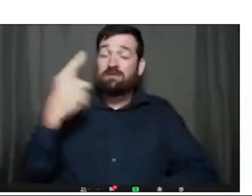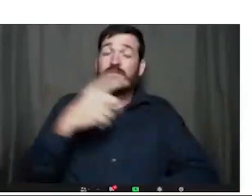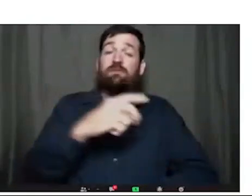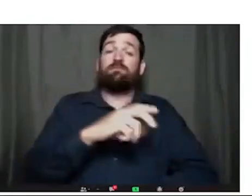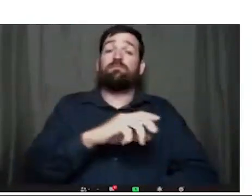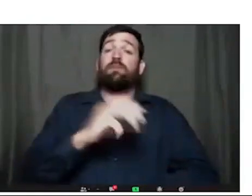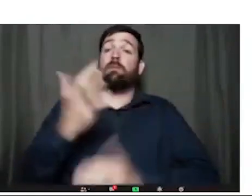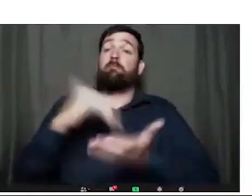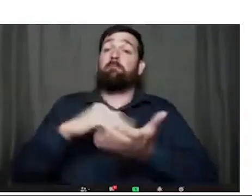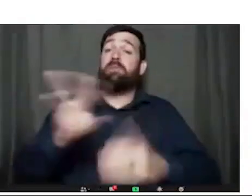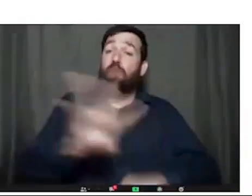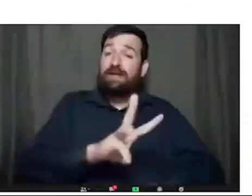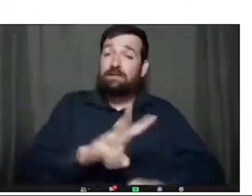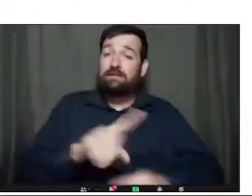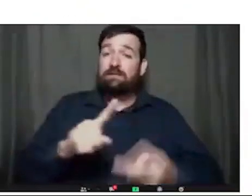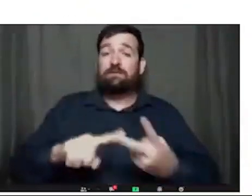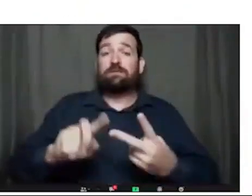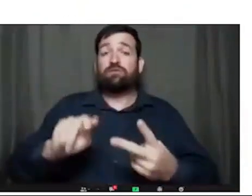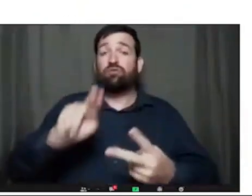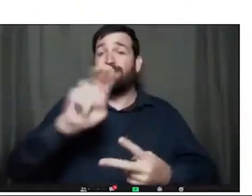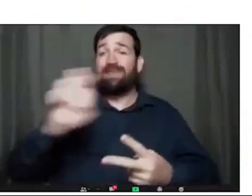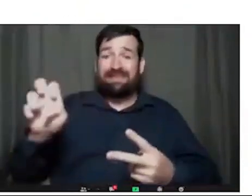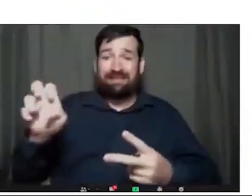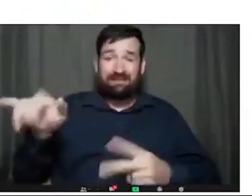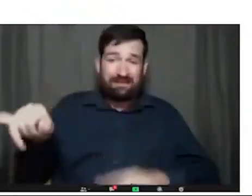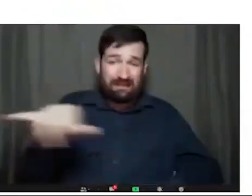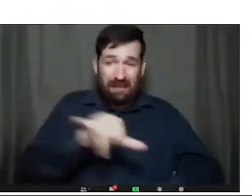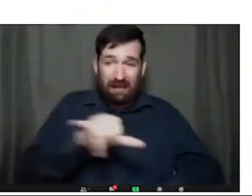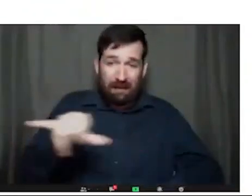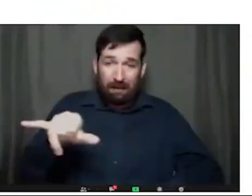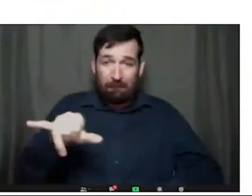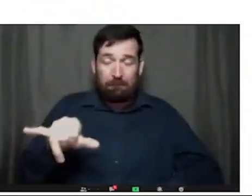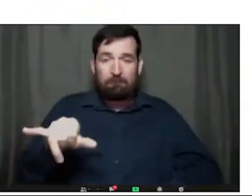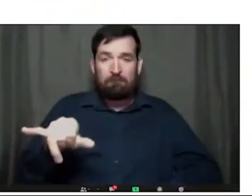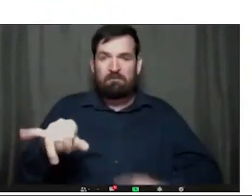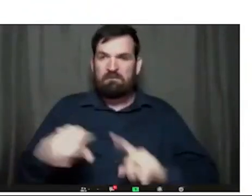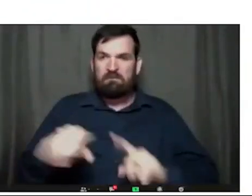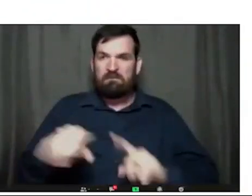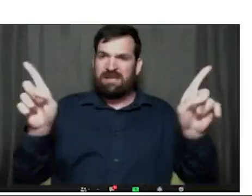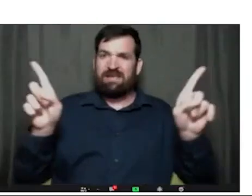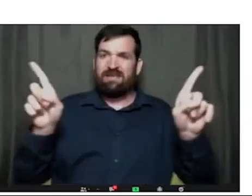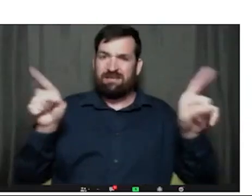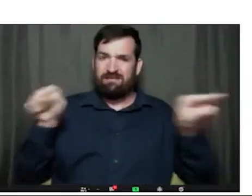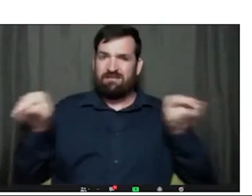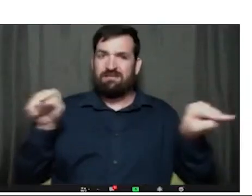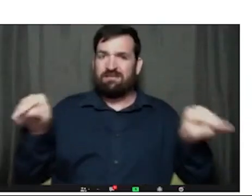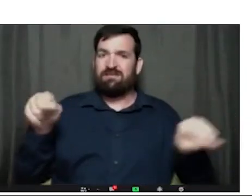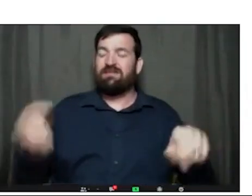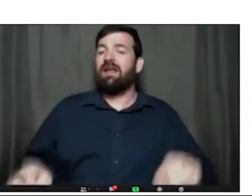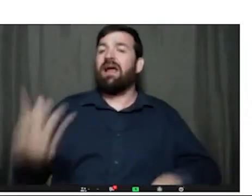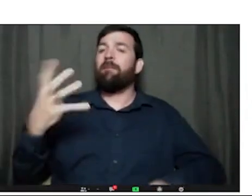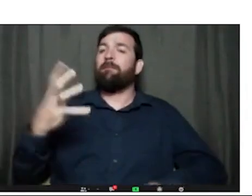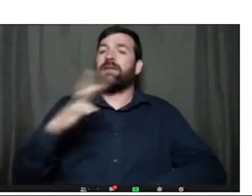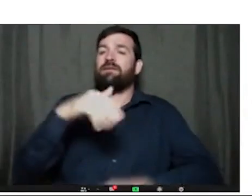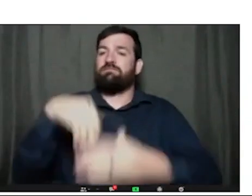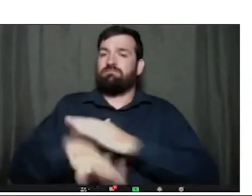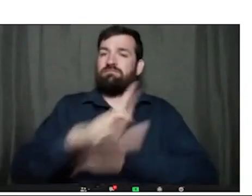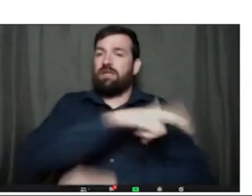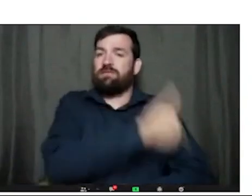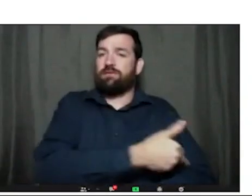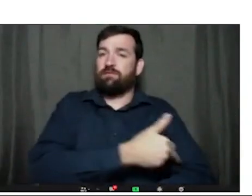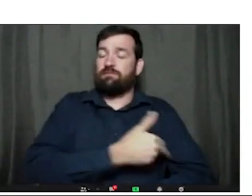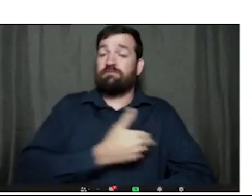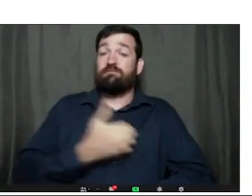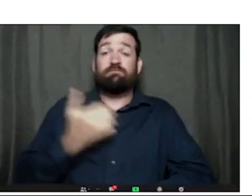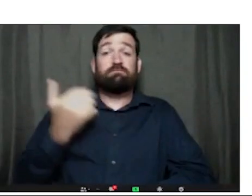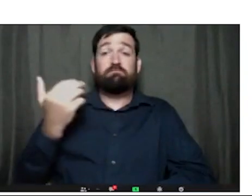really held together when it comes to cases, there is a very big difference when it comes to hospital admissions. And that has a lot to do with the fact